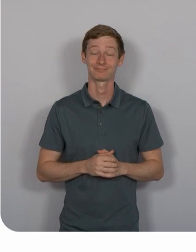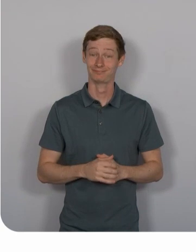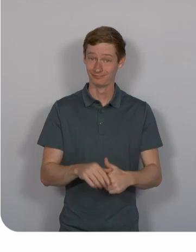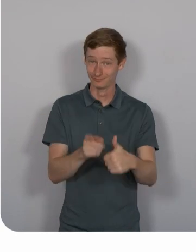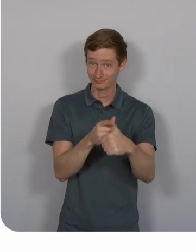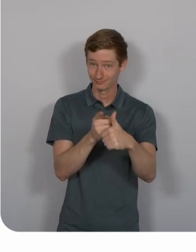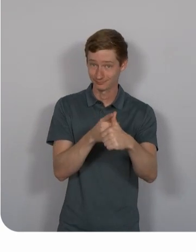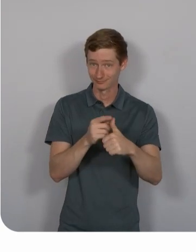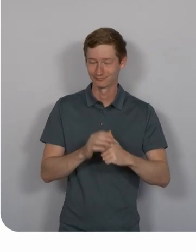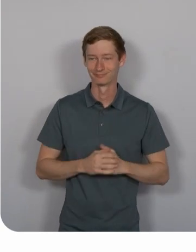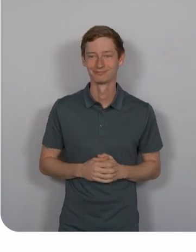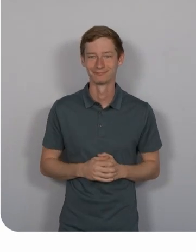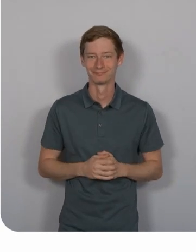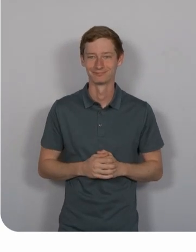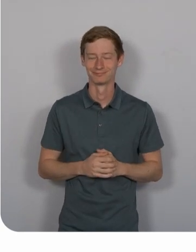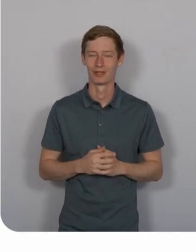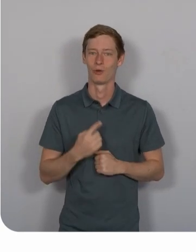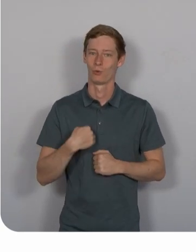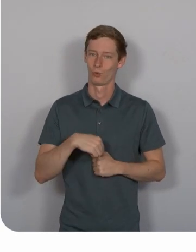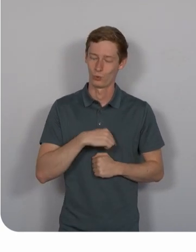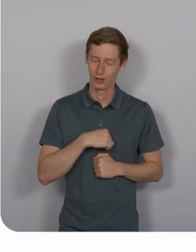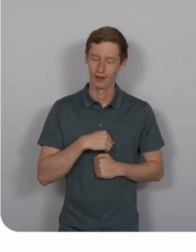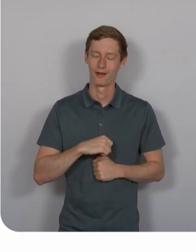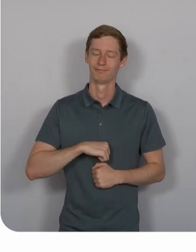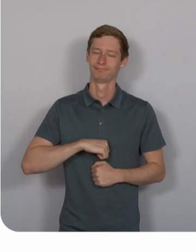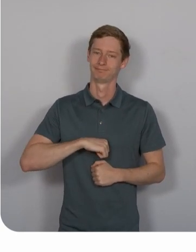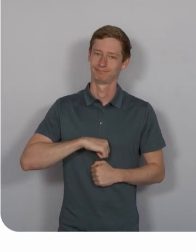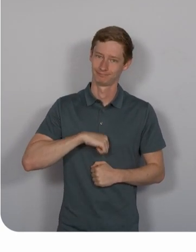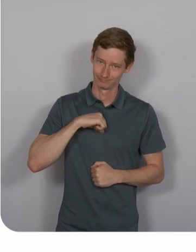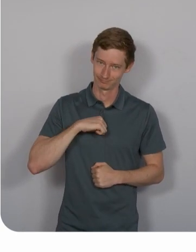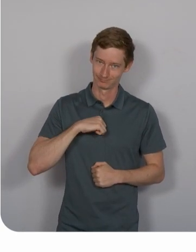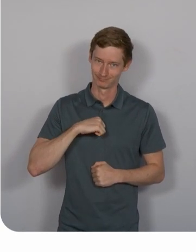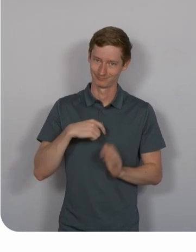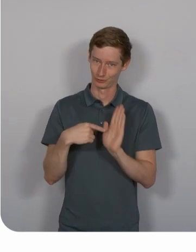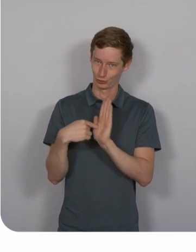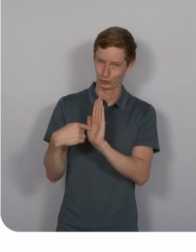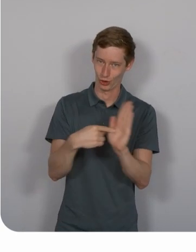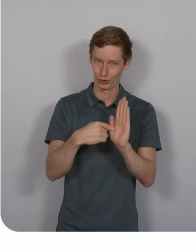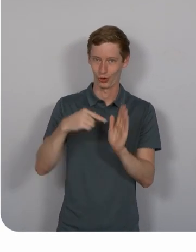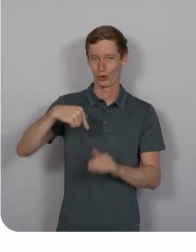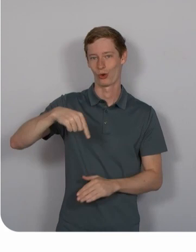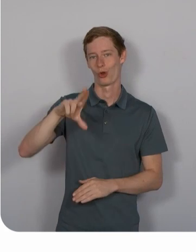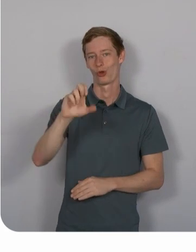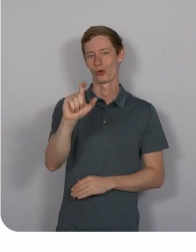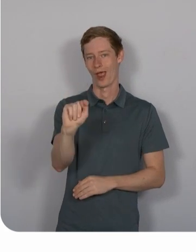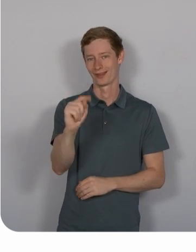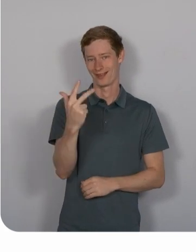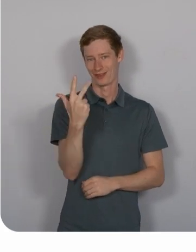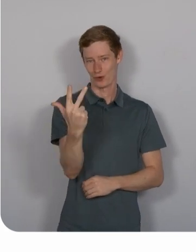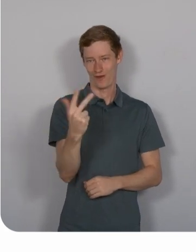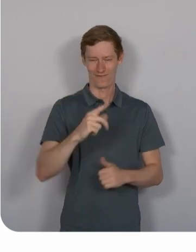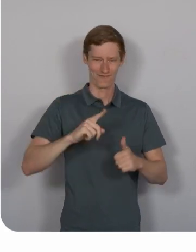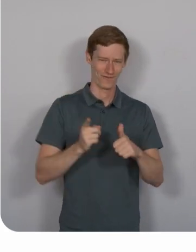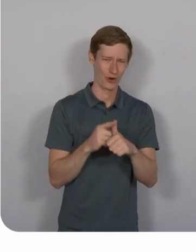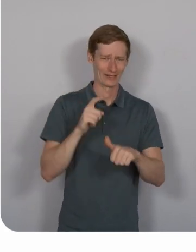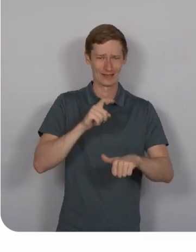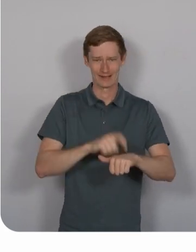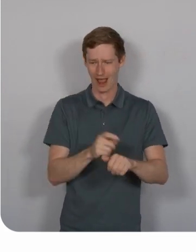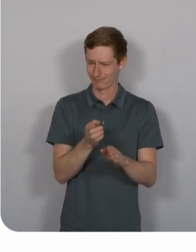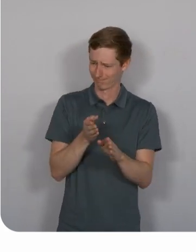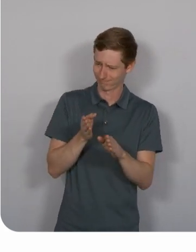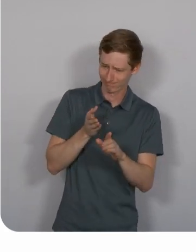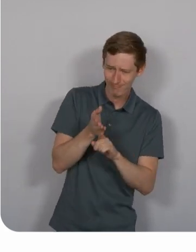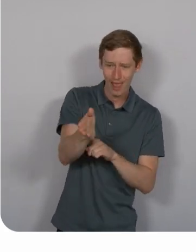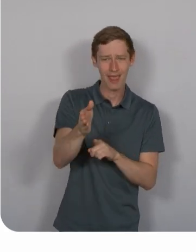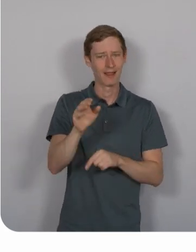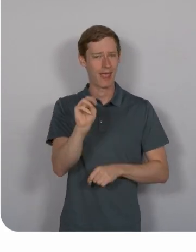First, we are incredibly proud to introduce Quest 3, the first mainstream mixed reality